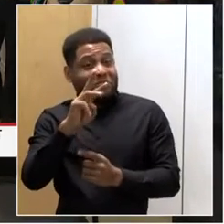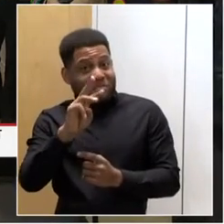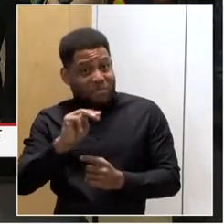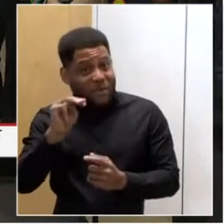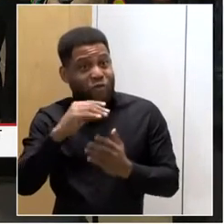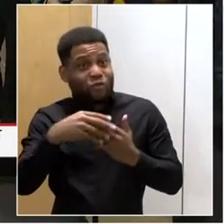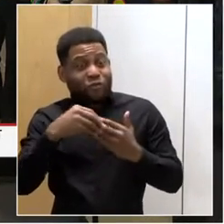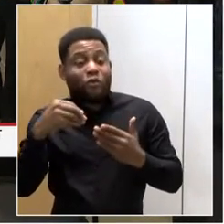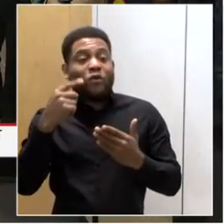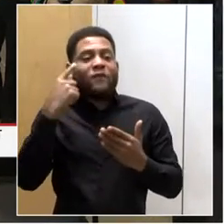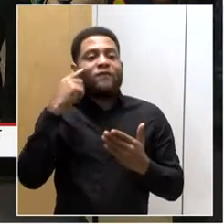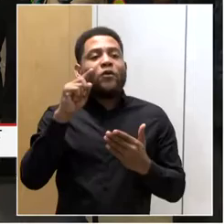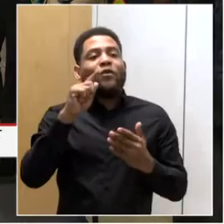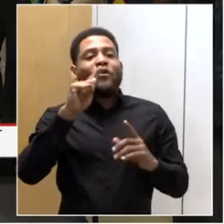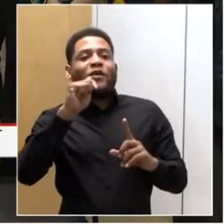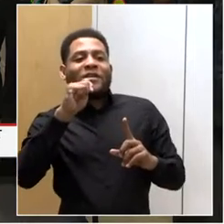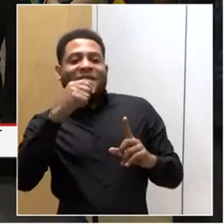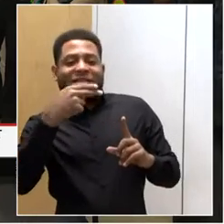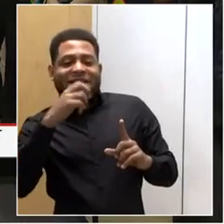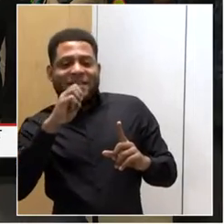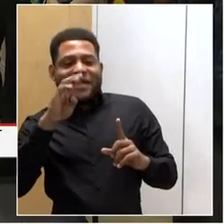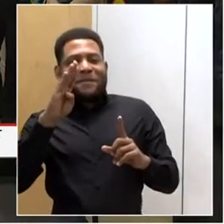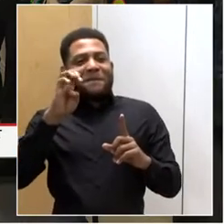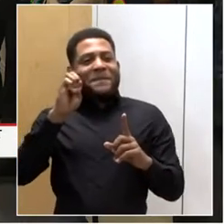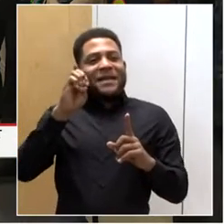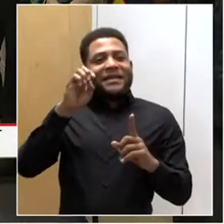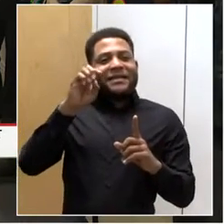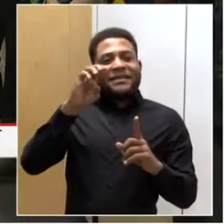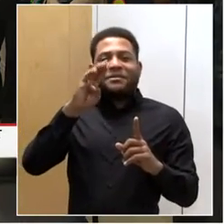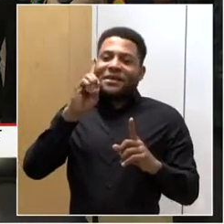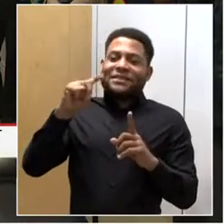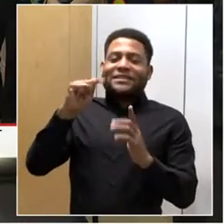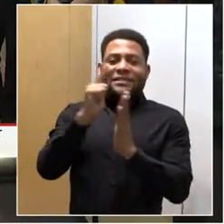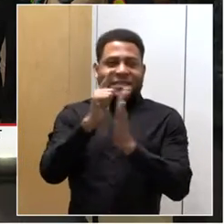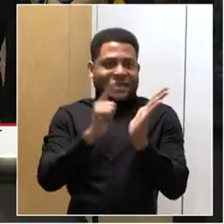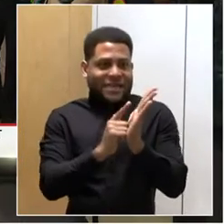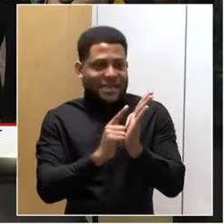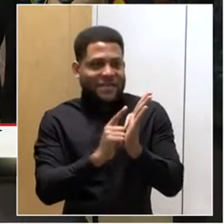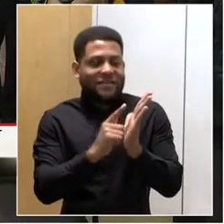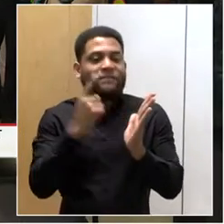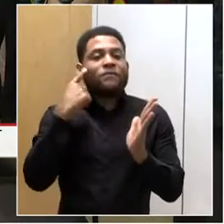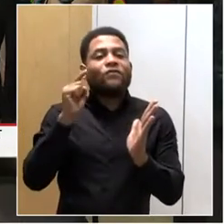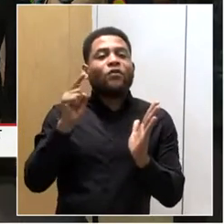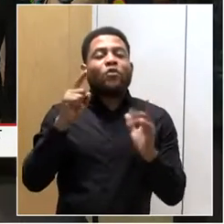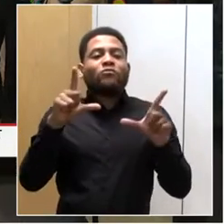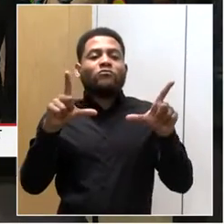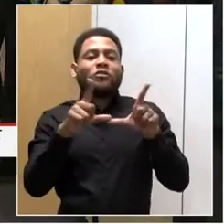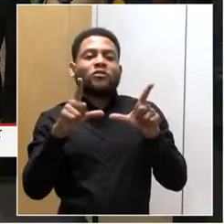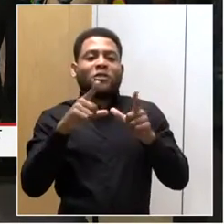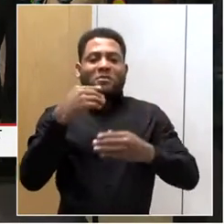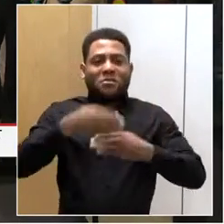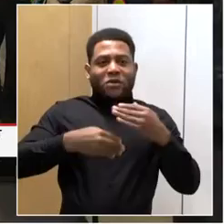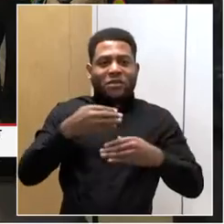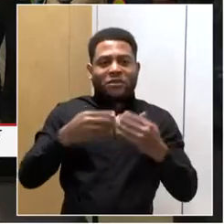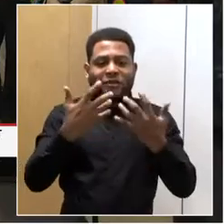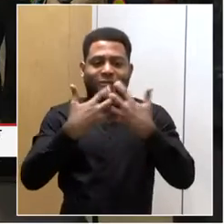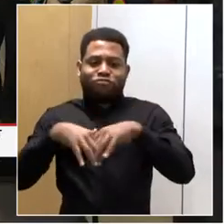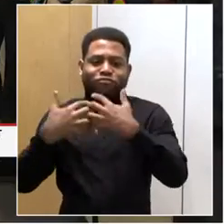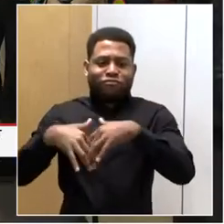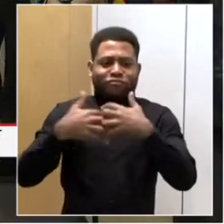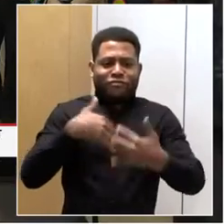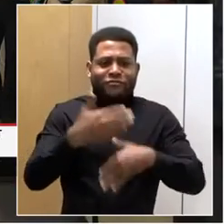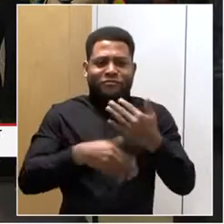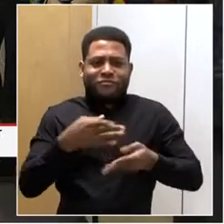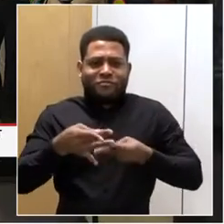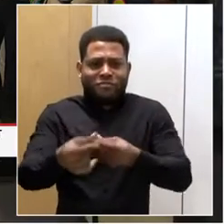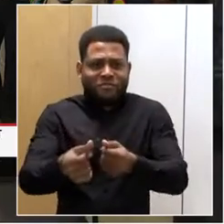us streamline business licensing and reduce costs for our entrepreneurs. $5 million to create a